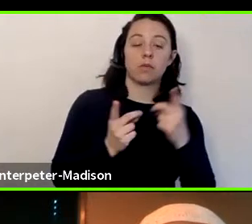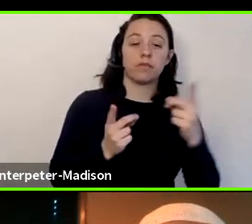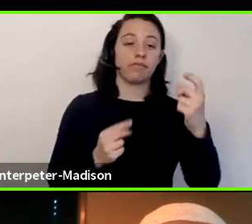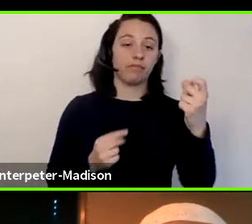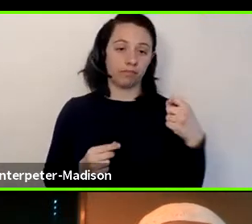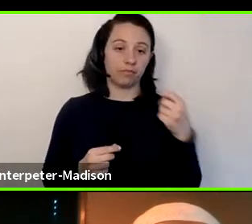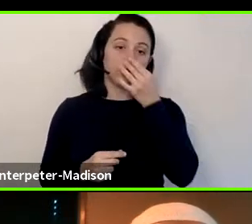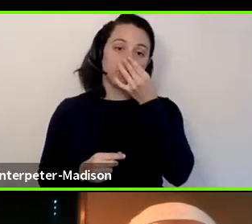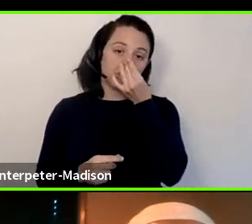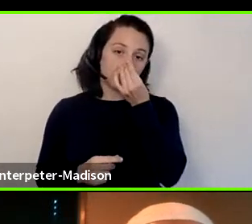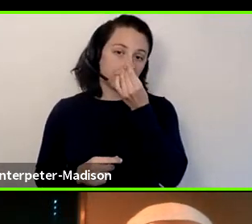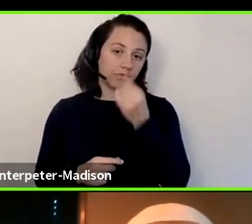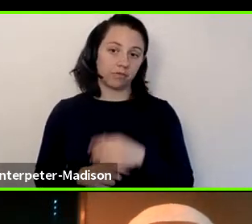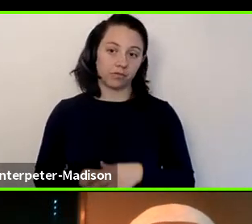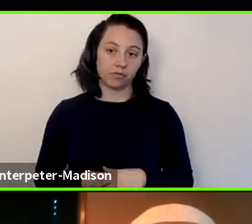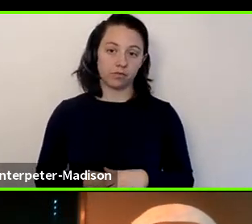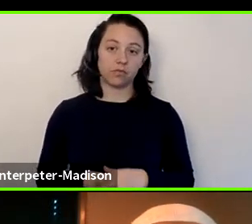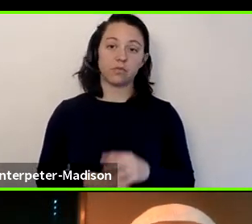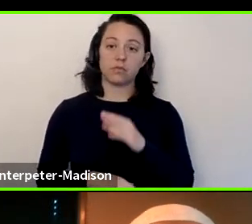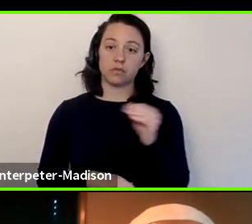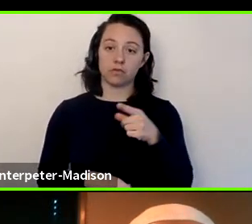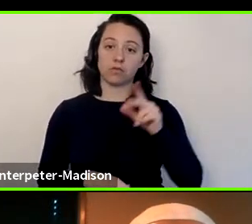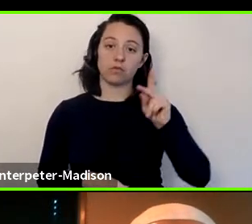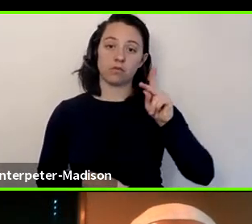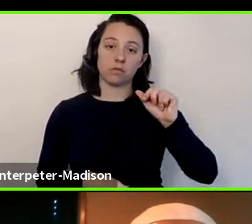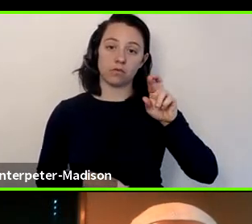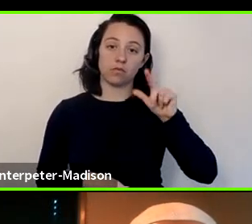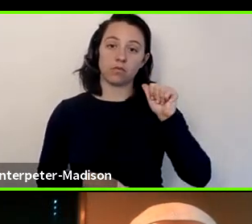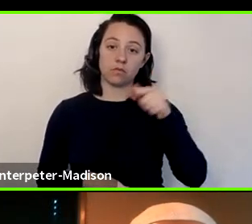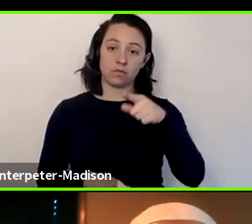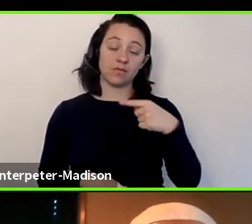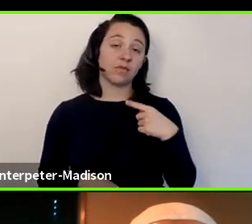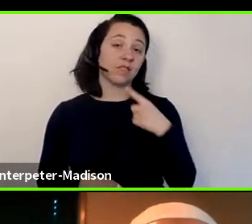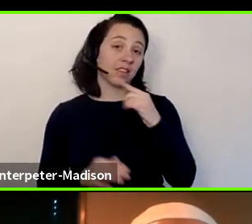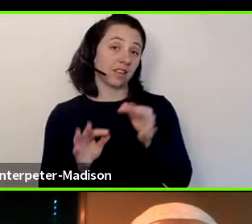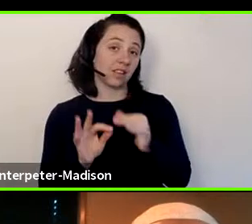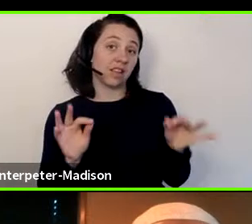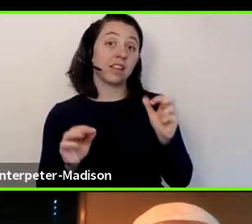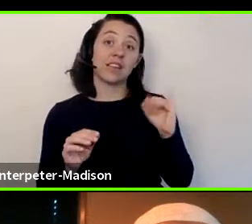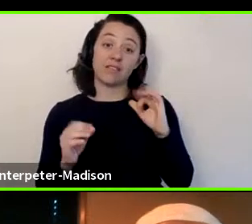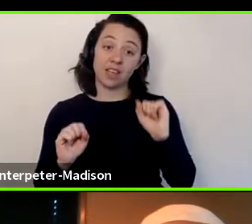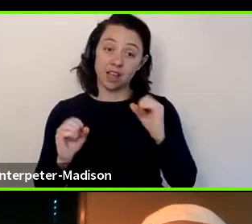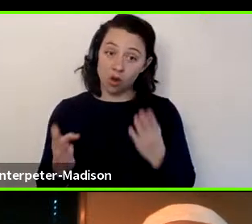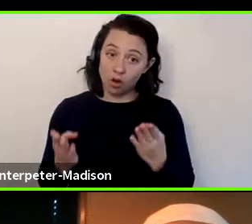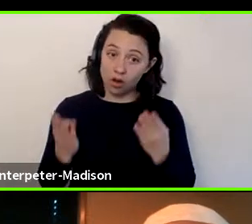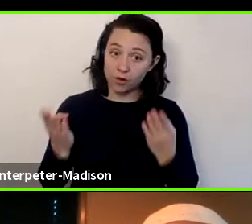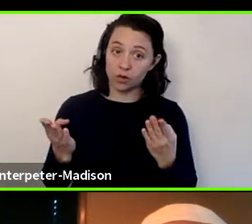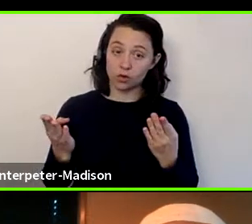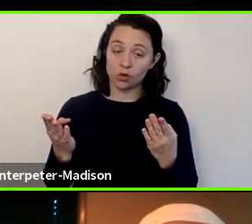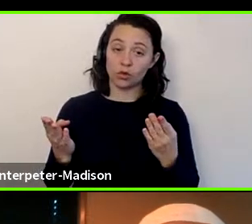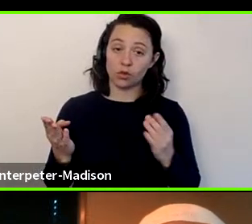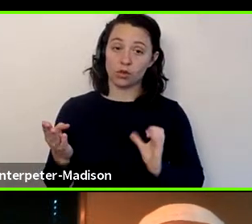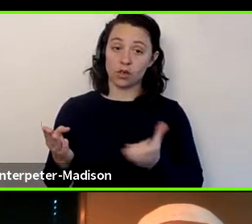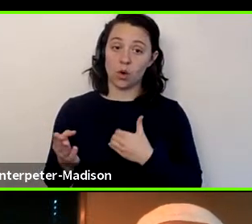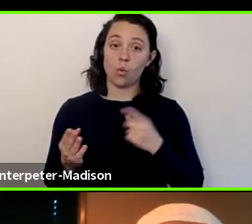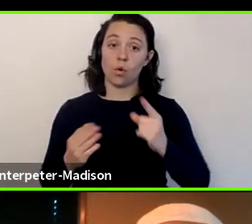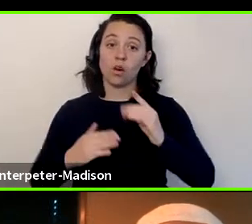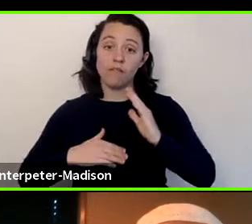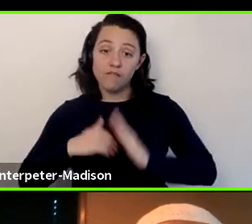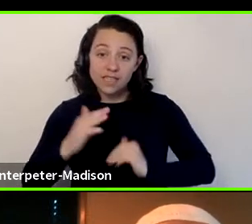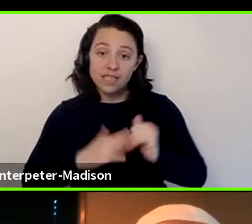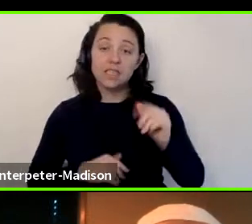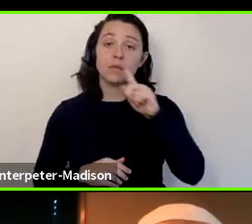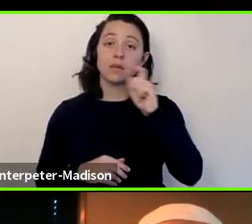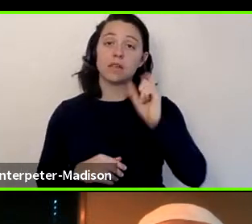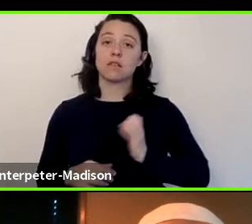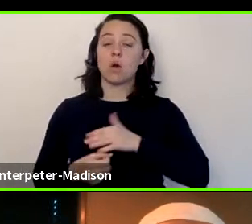as Carla stated, that if we are able to offer our facilities, because our location